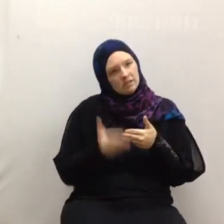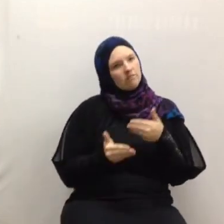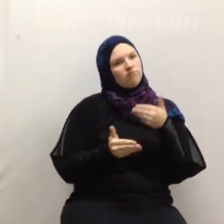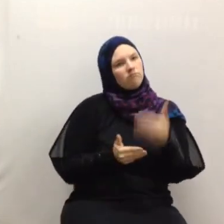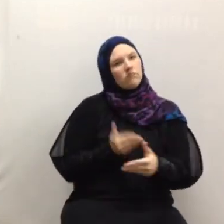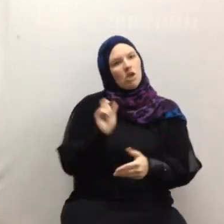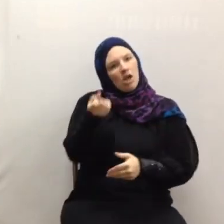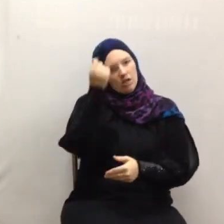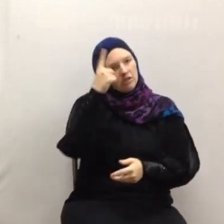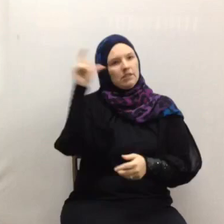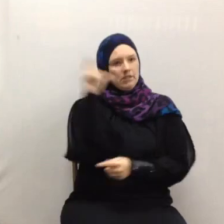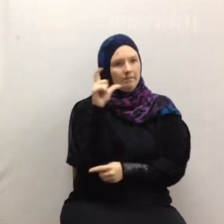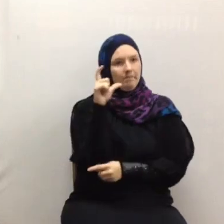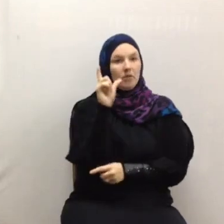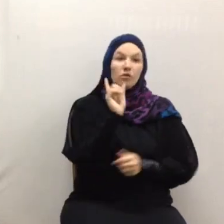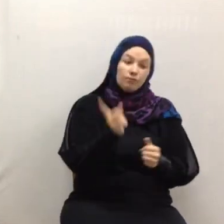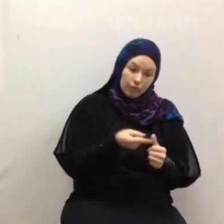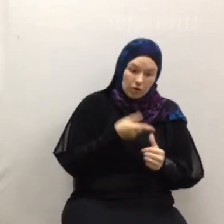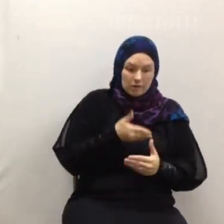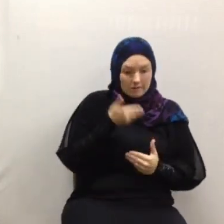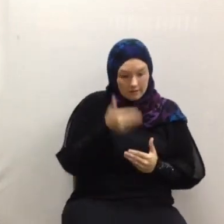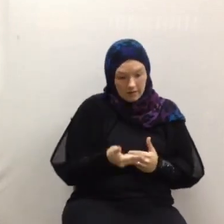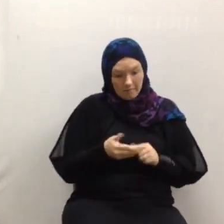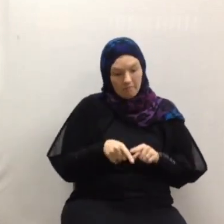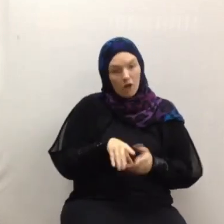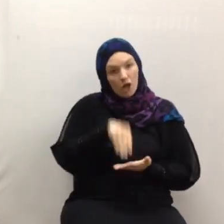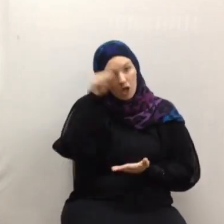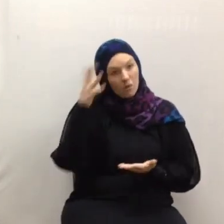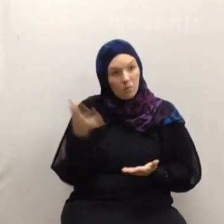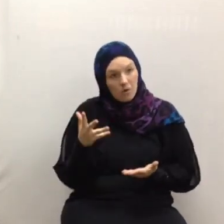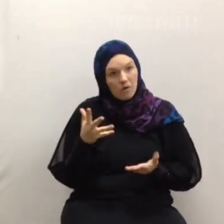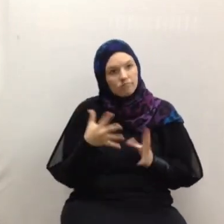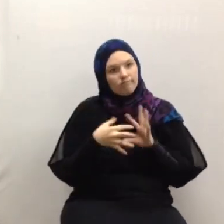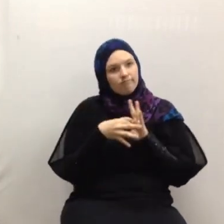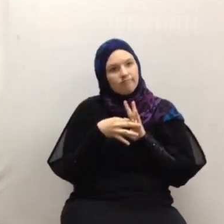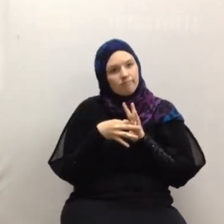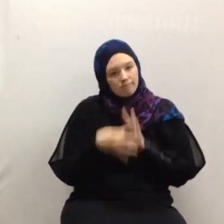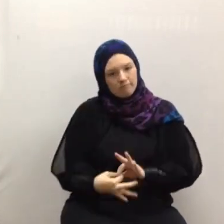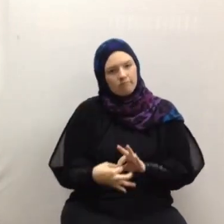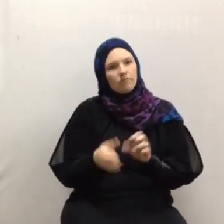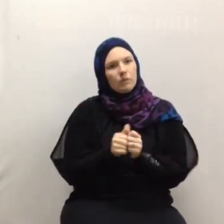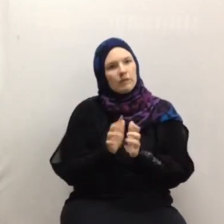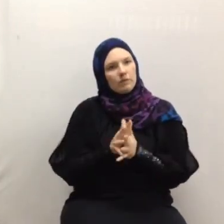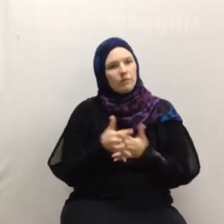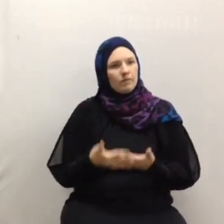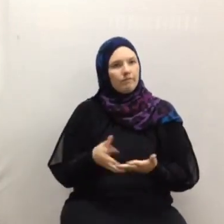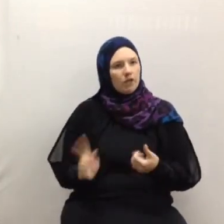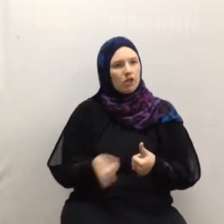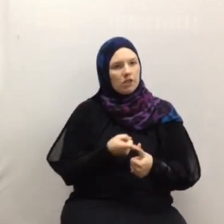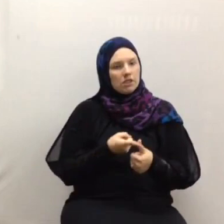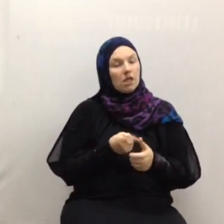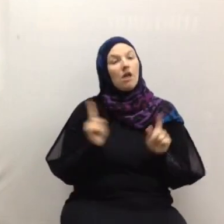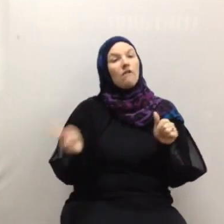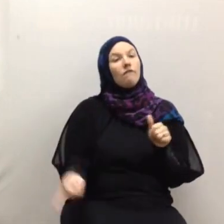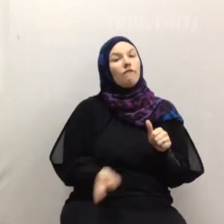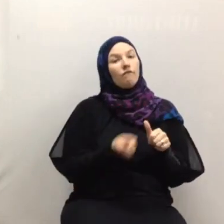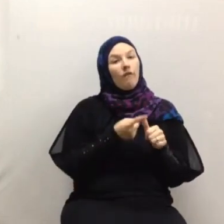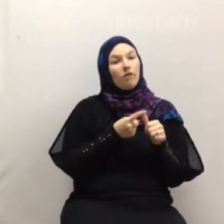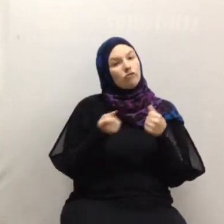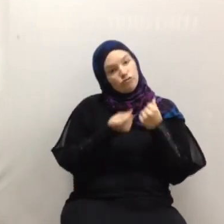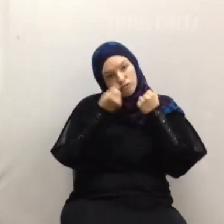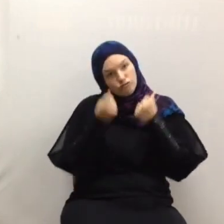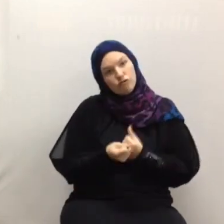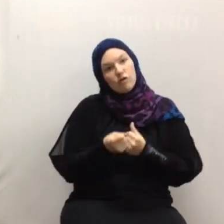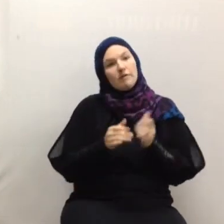step in learning is to connect with the Quran. And the first strongest motive to learn